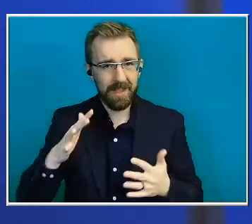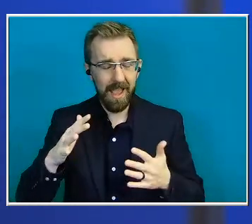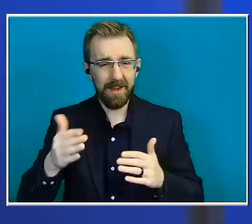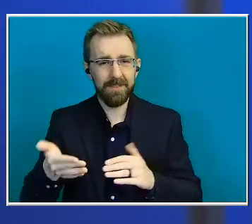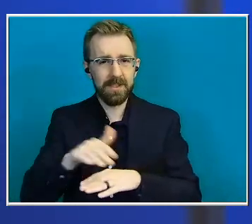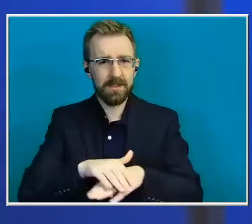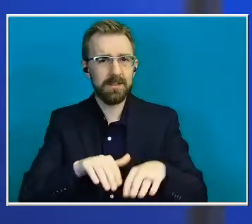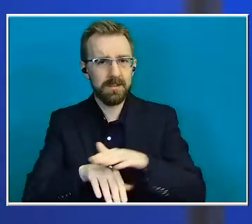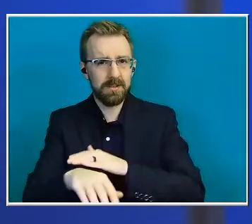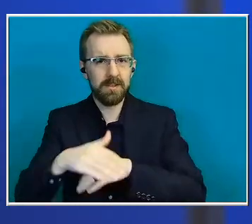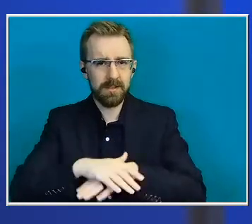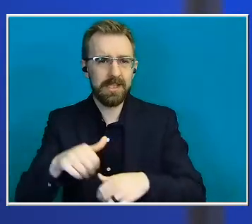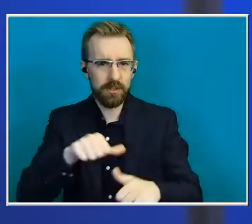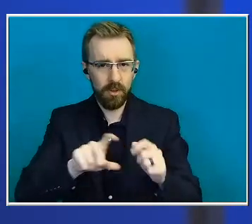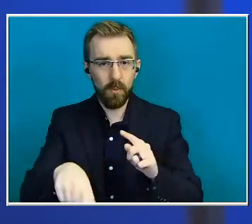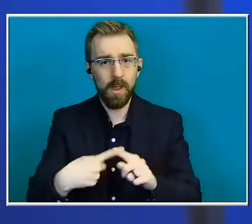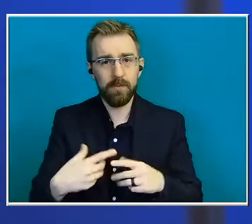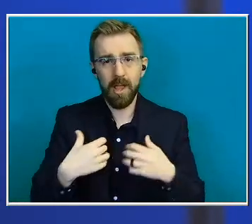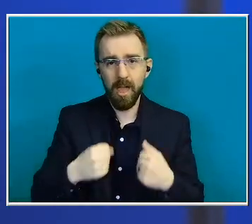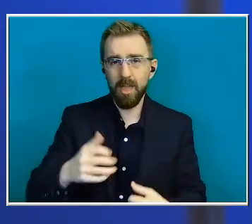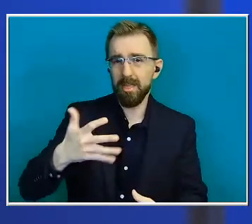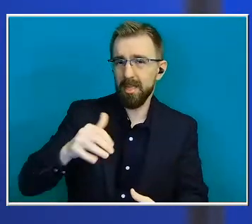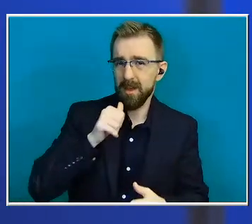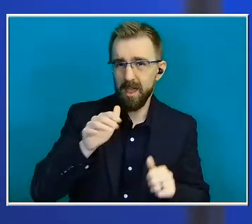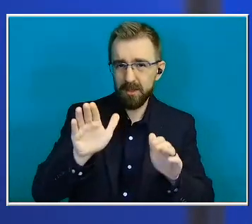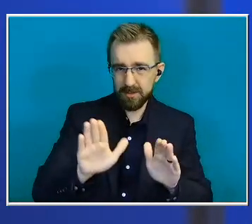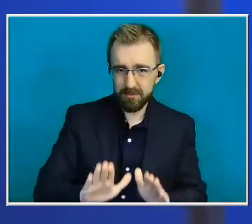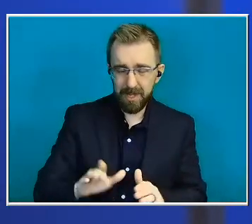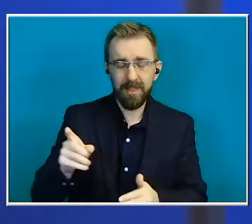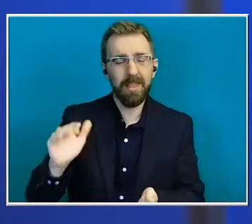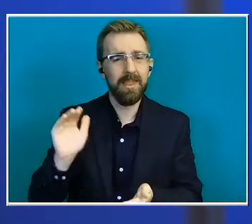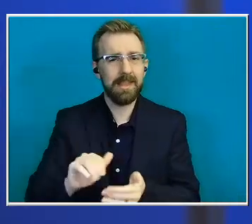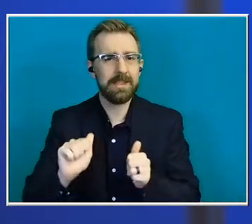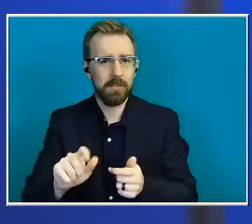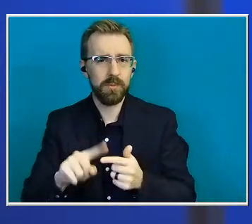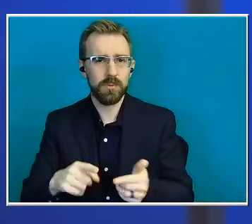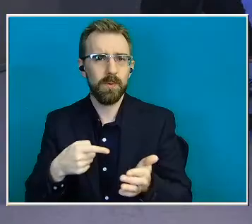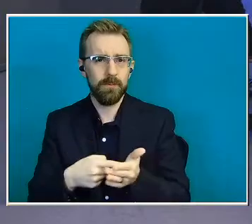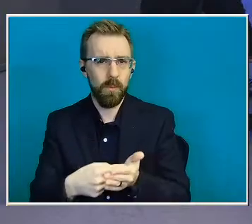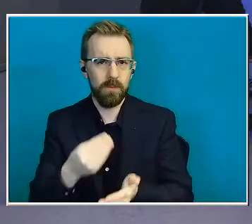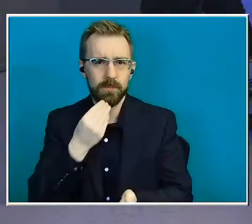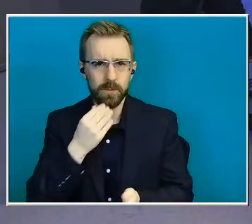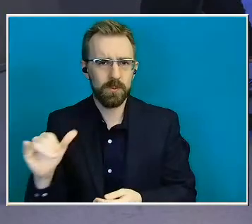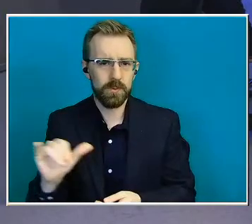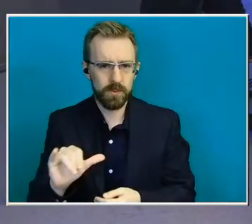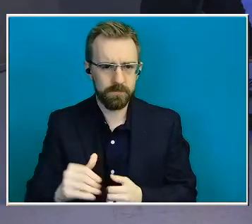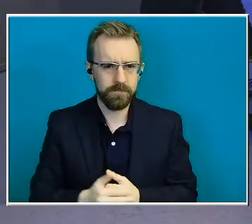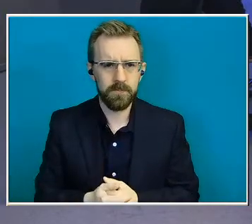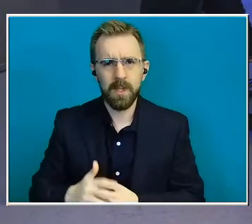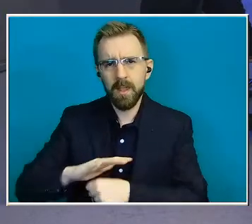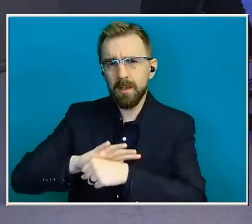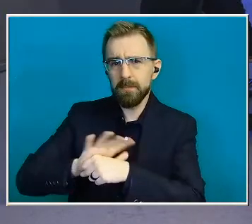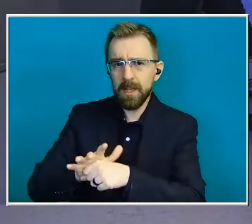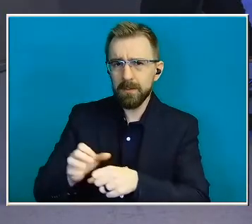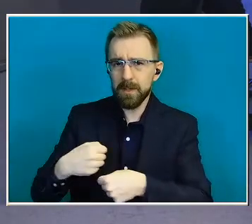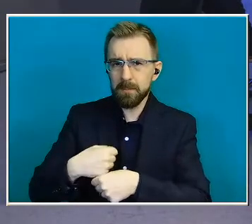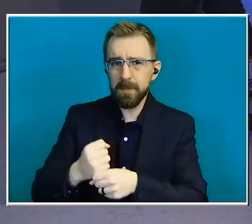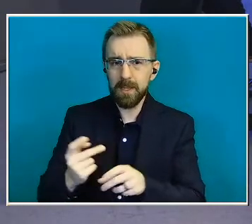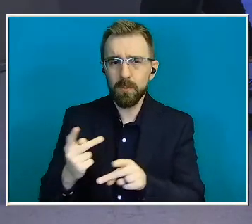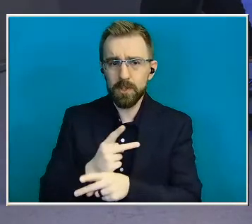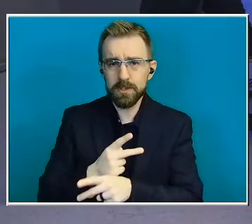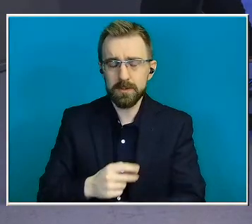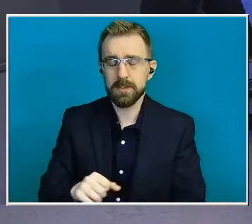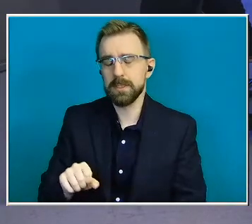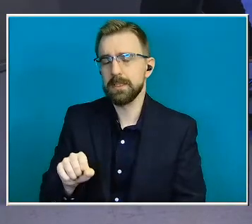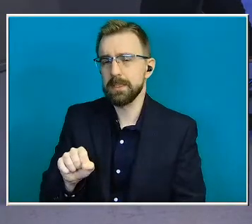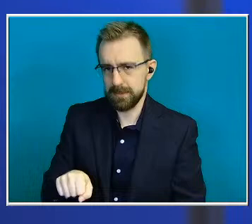Once your health is poor, then you are less able to afford food. Did the pandemic make all this worse? It did. It did make it worse. So